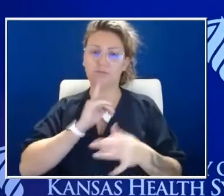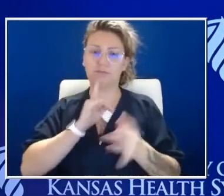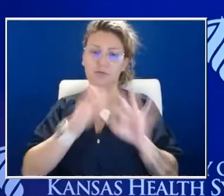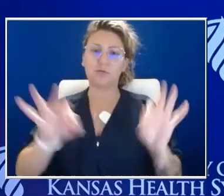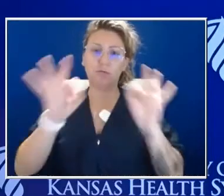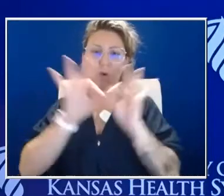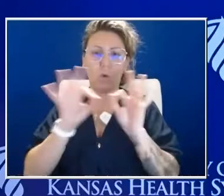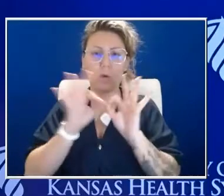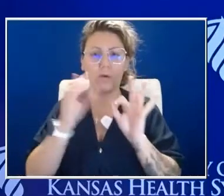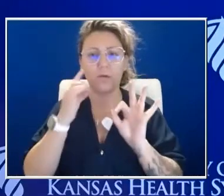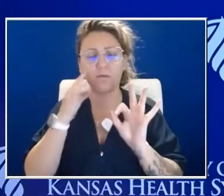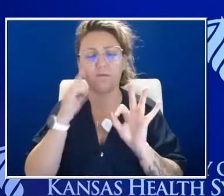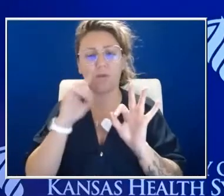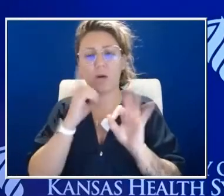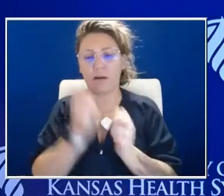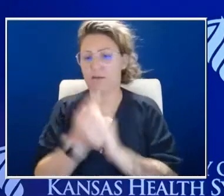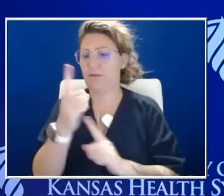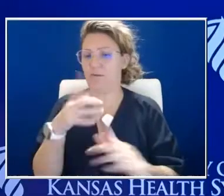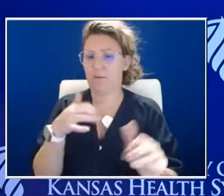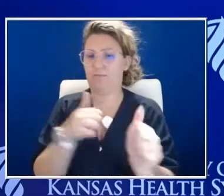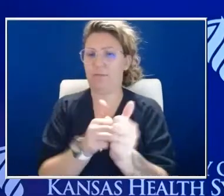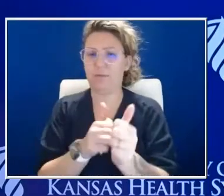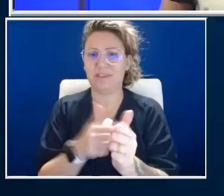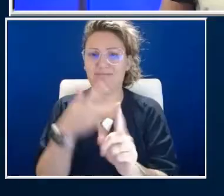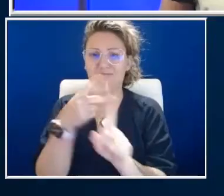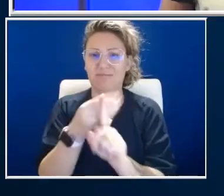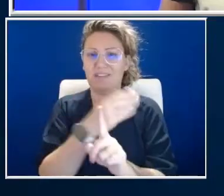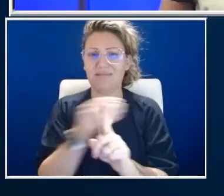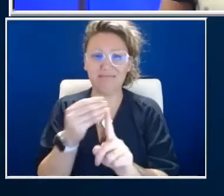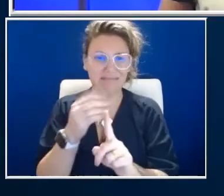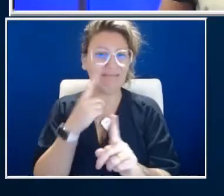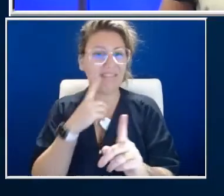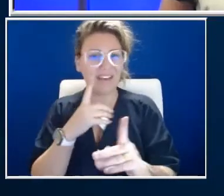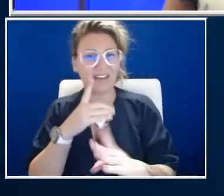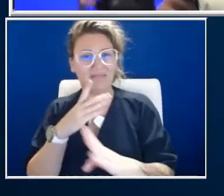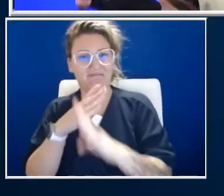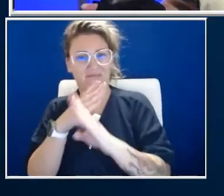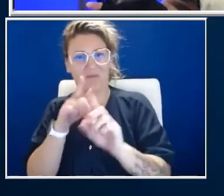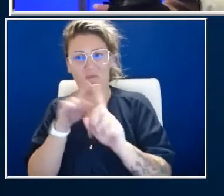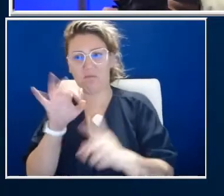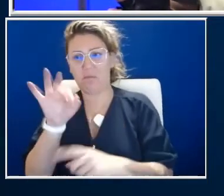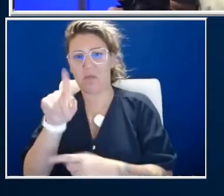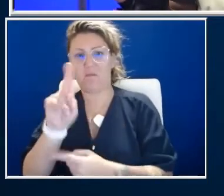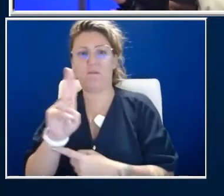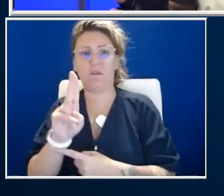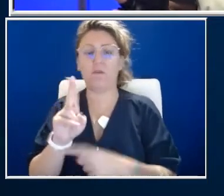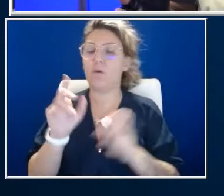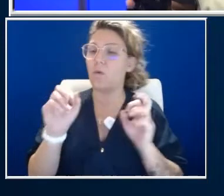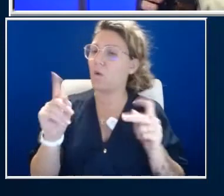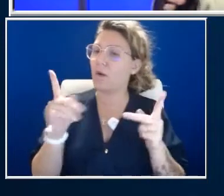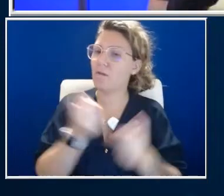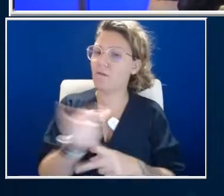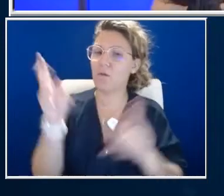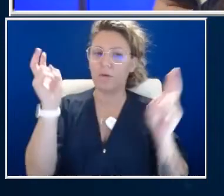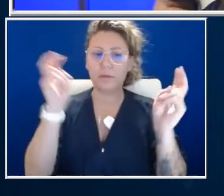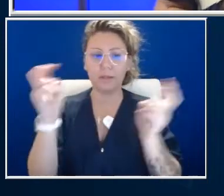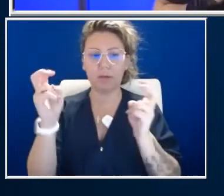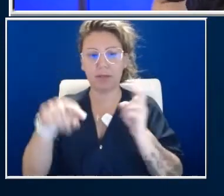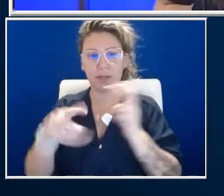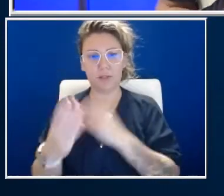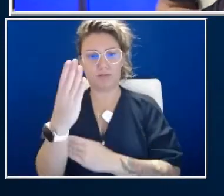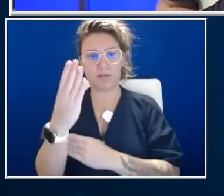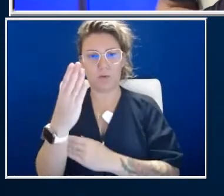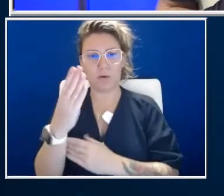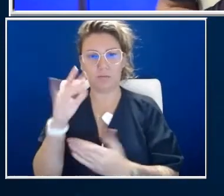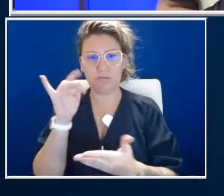your updated booster and get vaccinated against influenza. All right, Dr. Hawkinson, thank you. Okay, a couple headlines I want to get to this morning. Yeah. A study